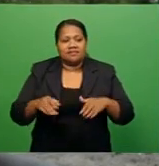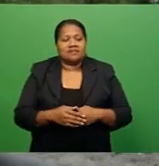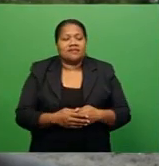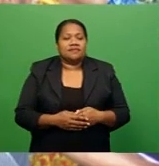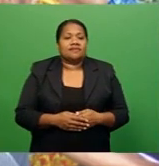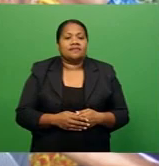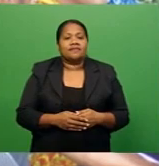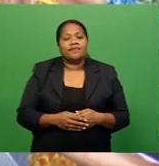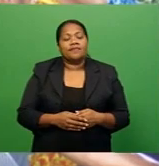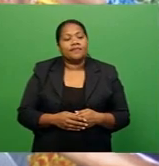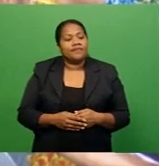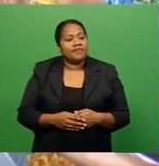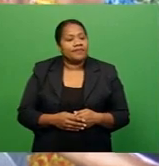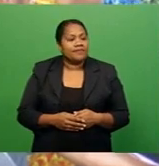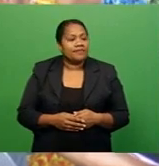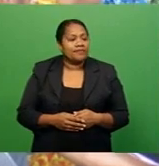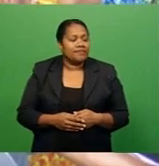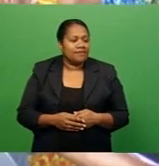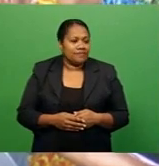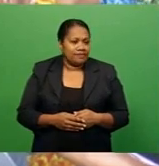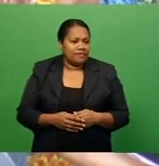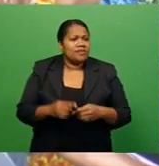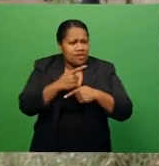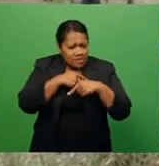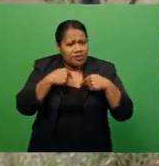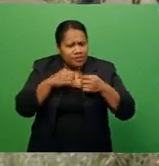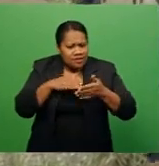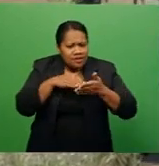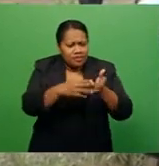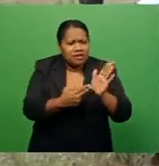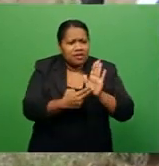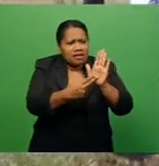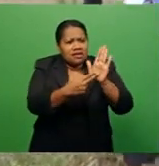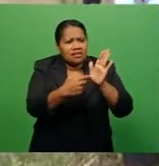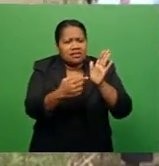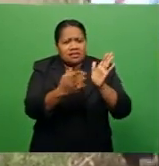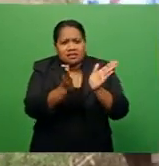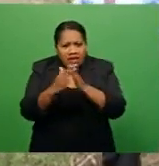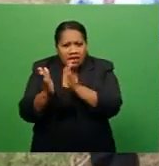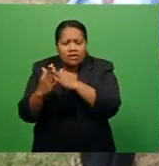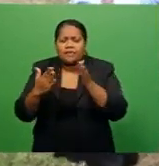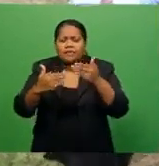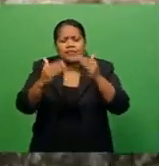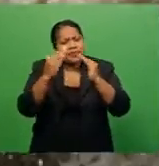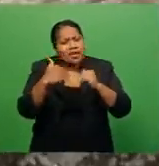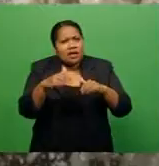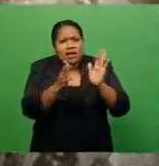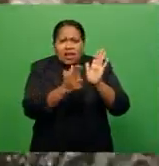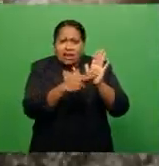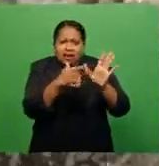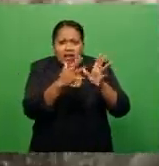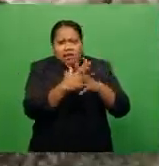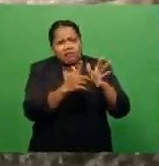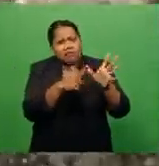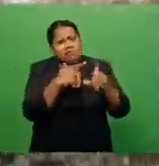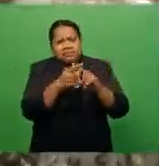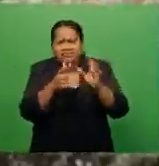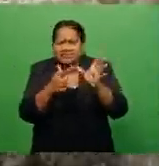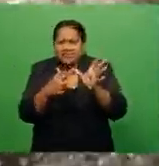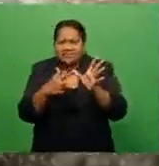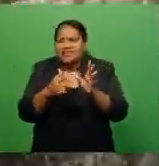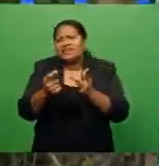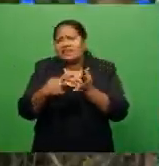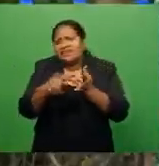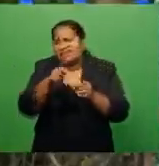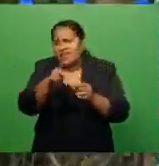We will help Nadi Town, Nawaka, Busania, Ratambu and all those places for